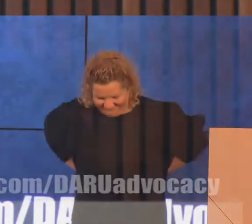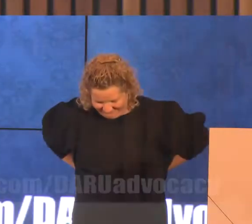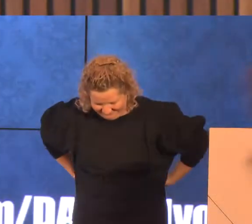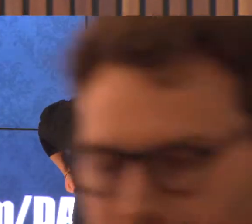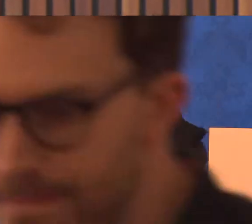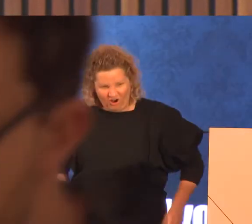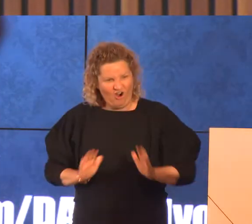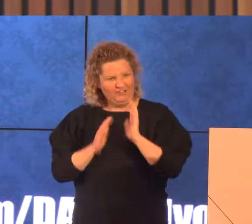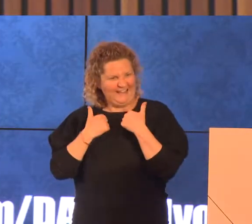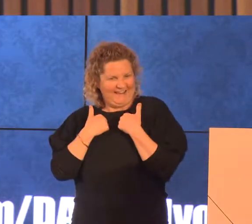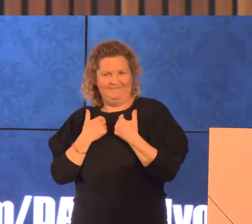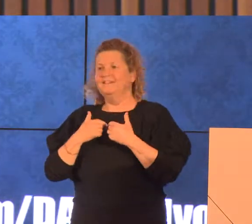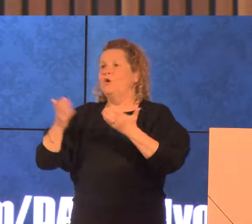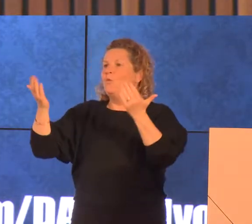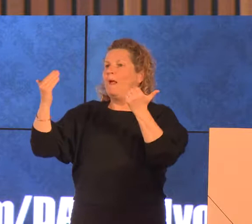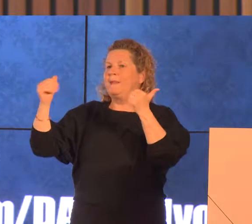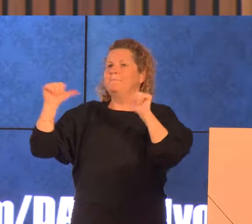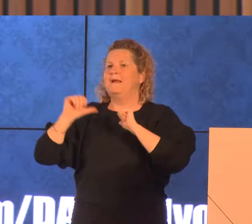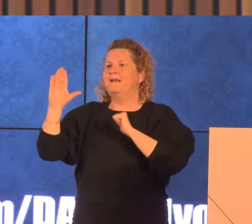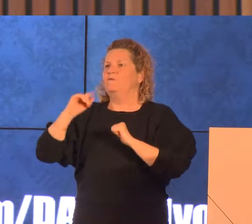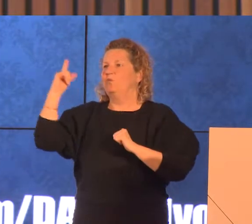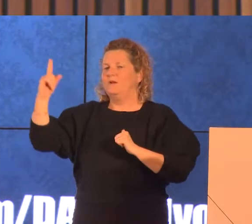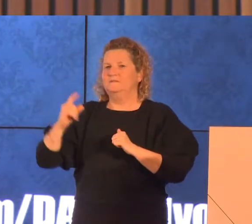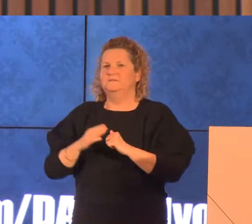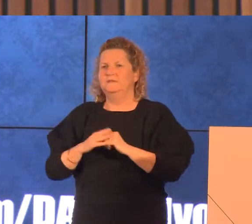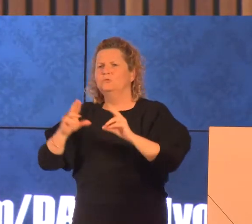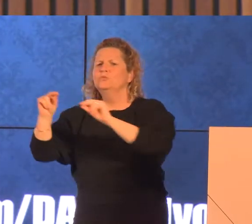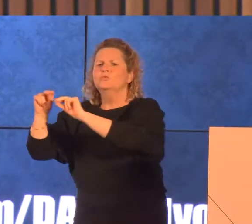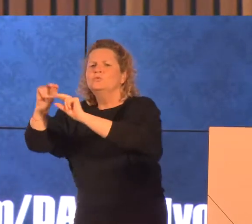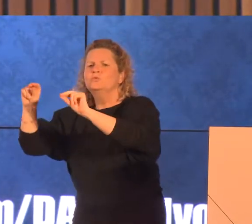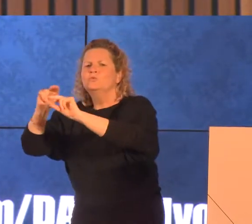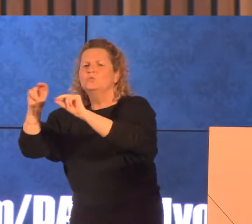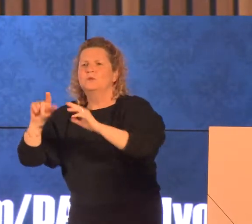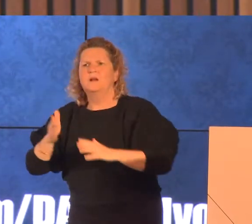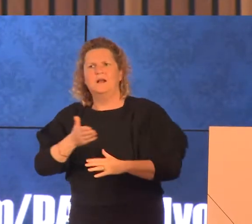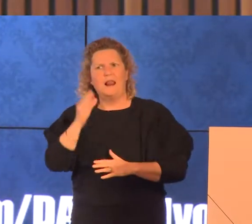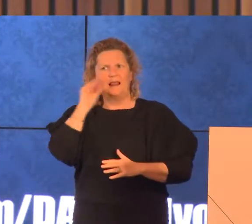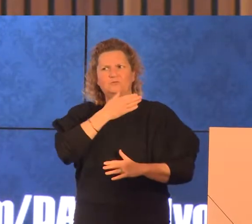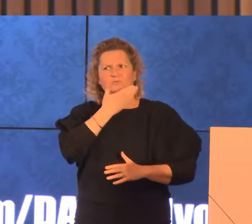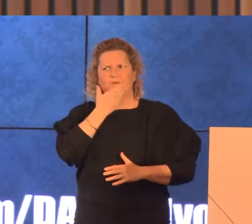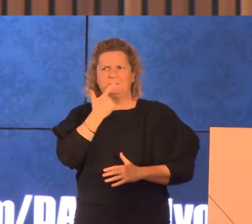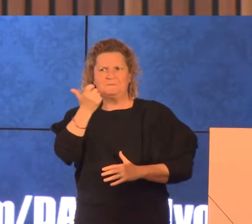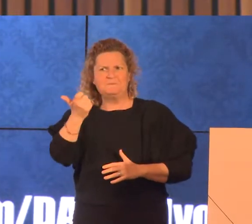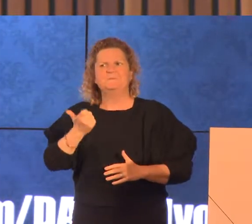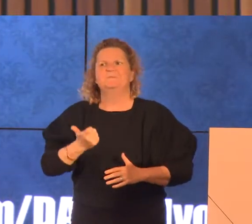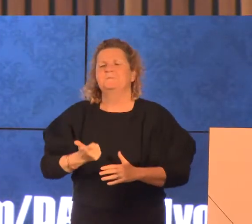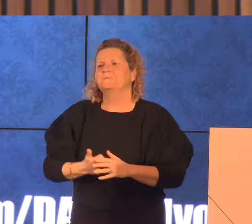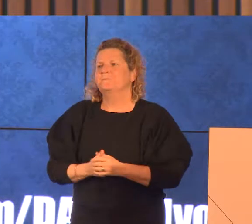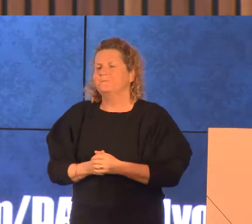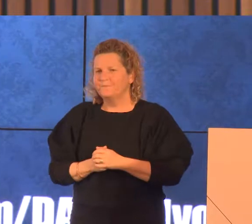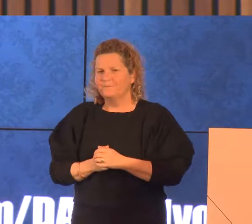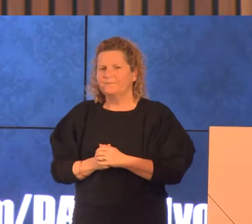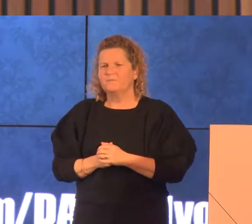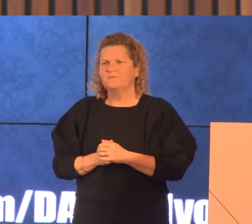Welcome back, everyone, from what was a beautiful lunch. I love a